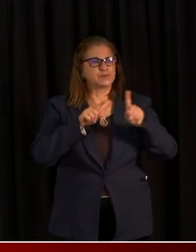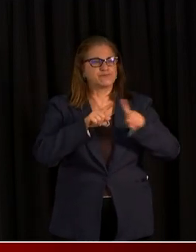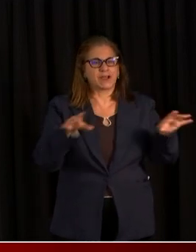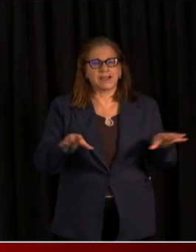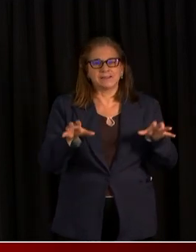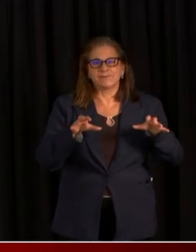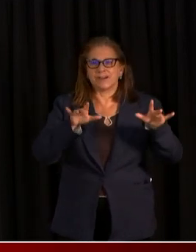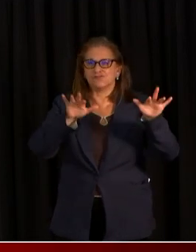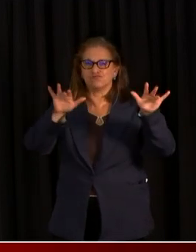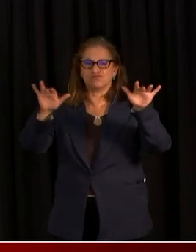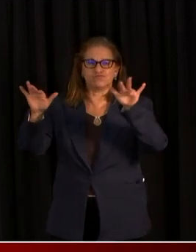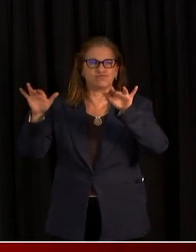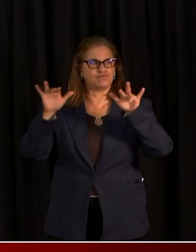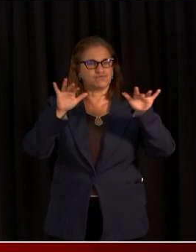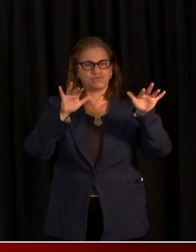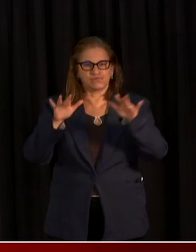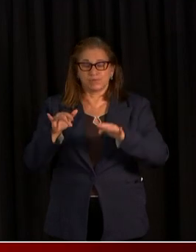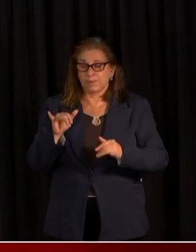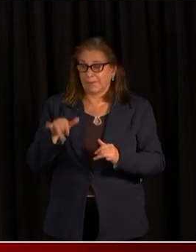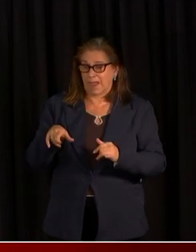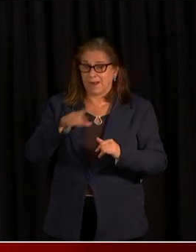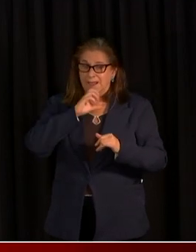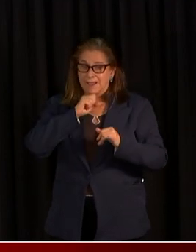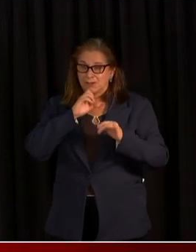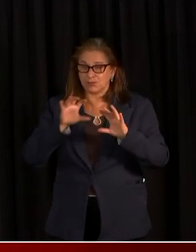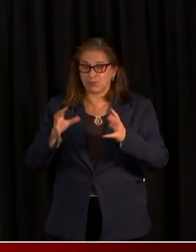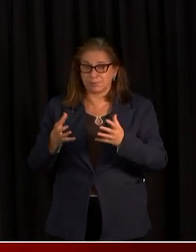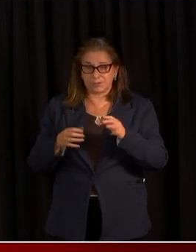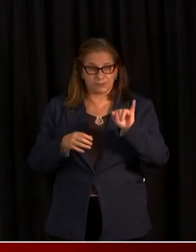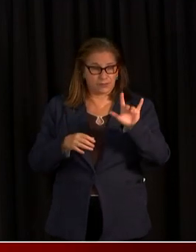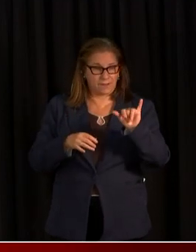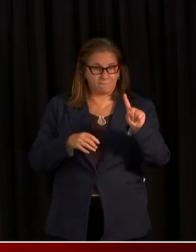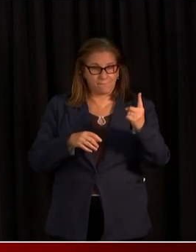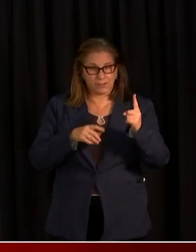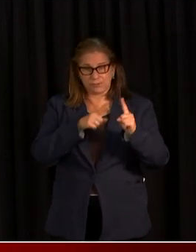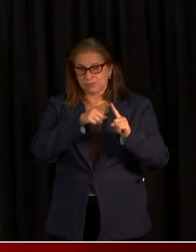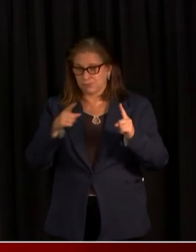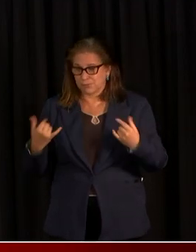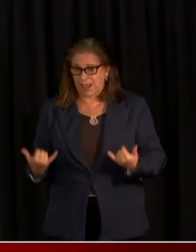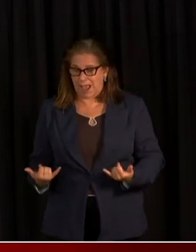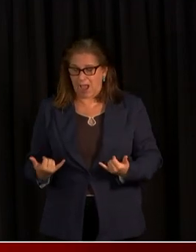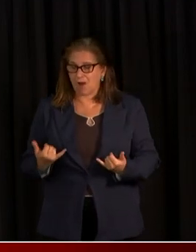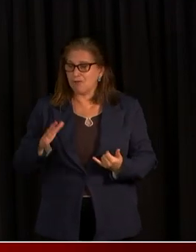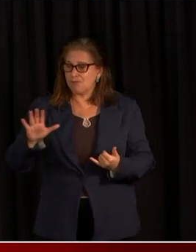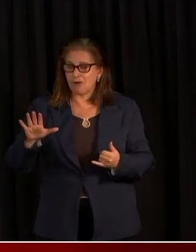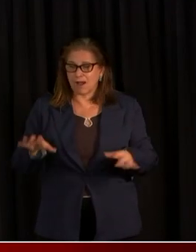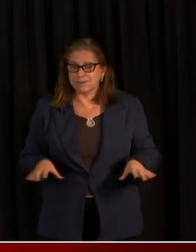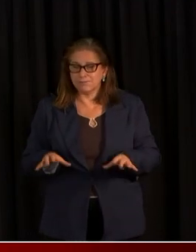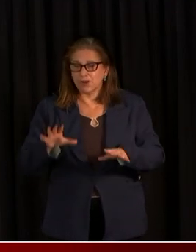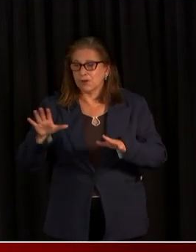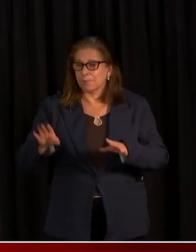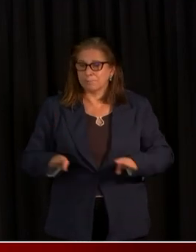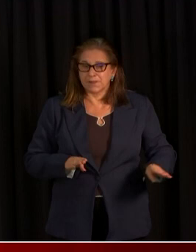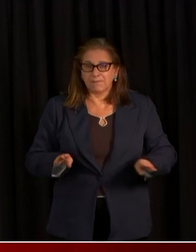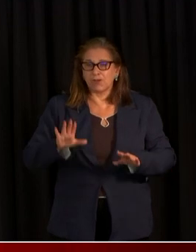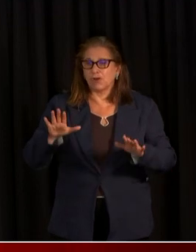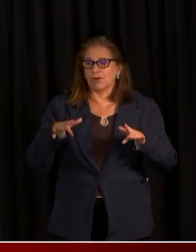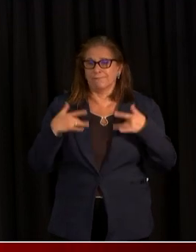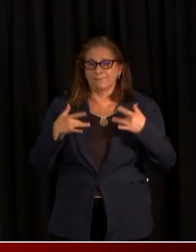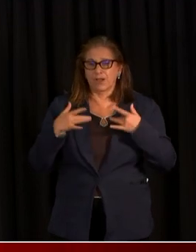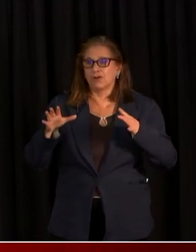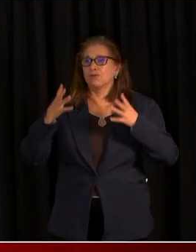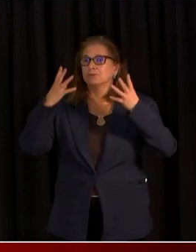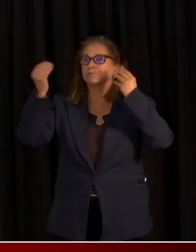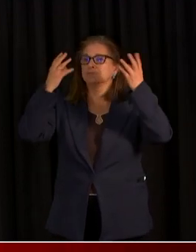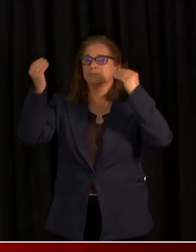where individuals in these age groups may be going, or types of behaviors that may be more common in individuals under 40